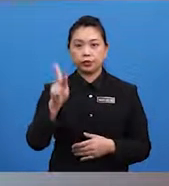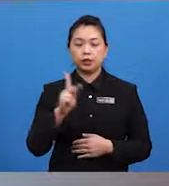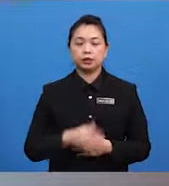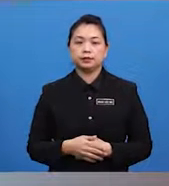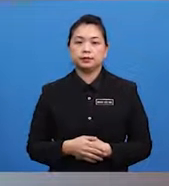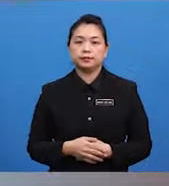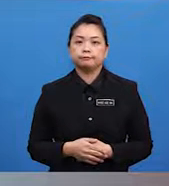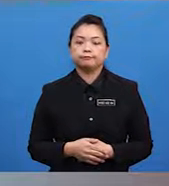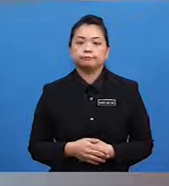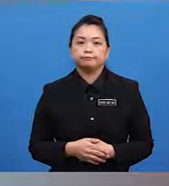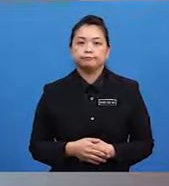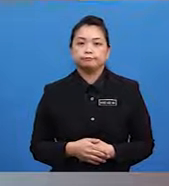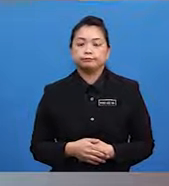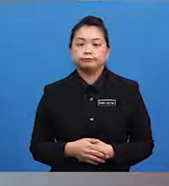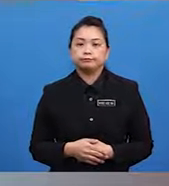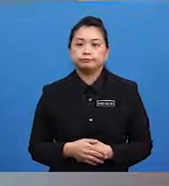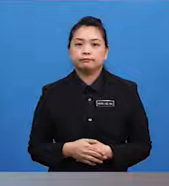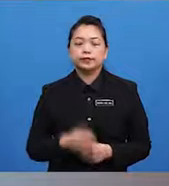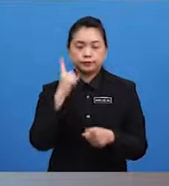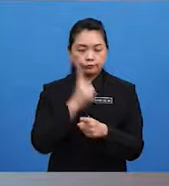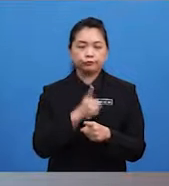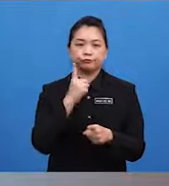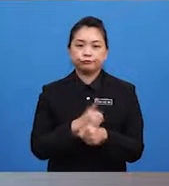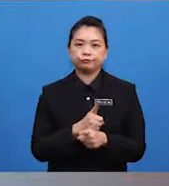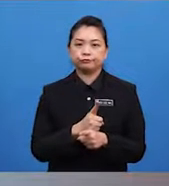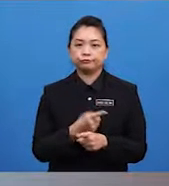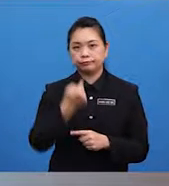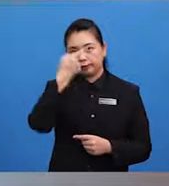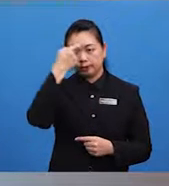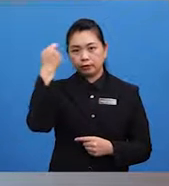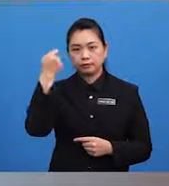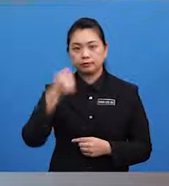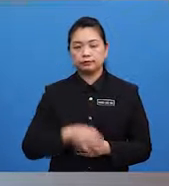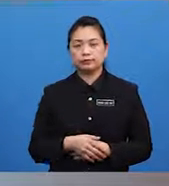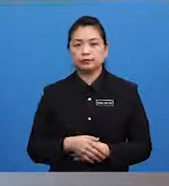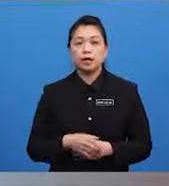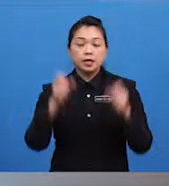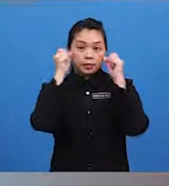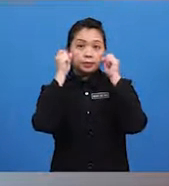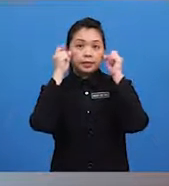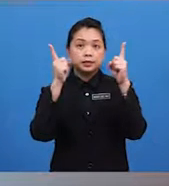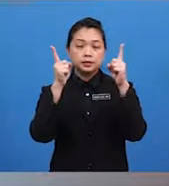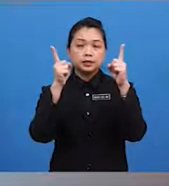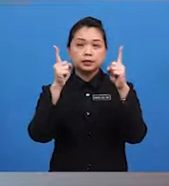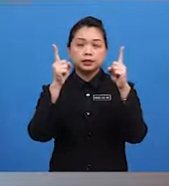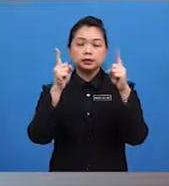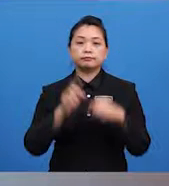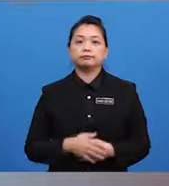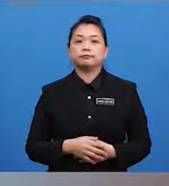This statement or option is true because, surprisingly, line